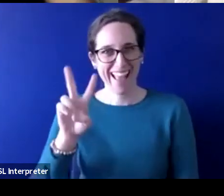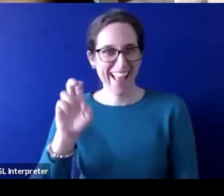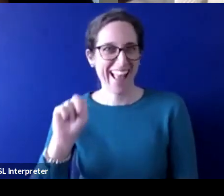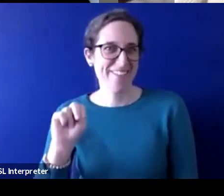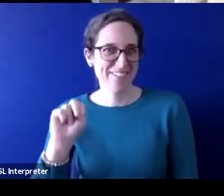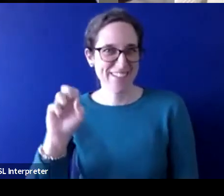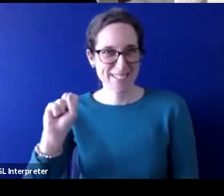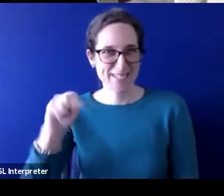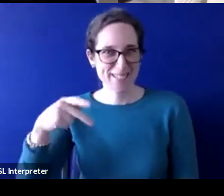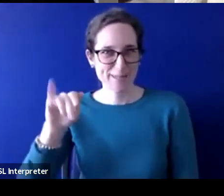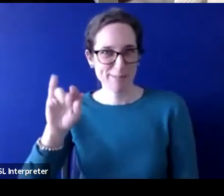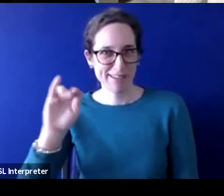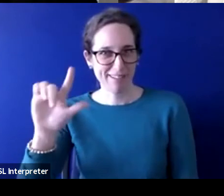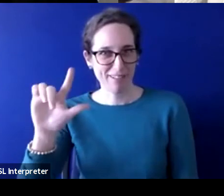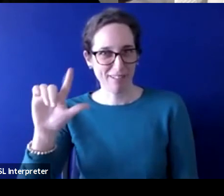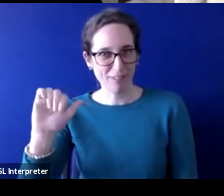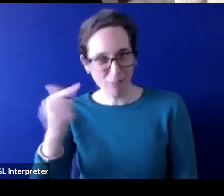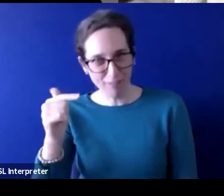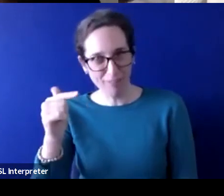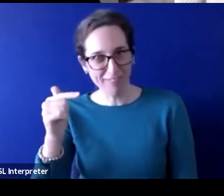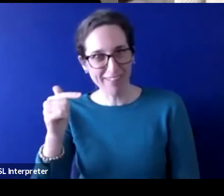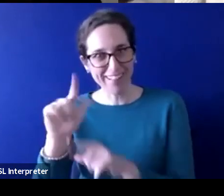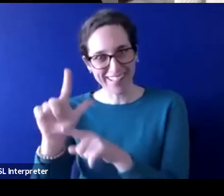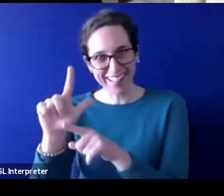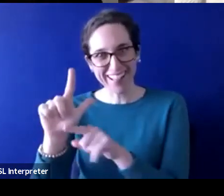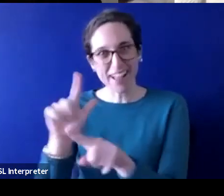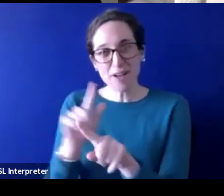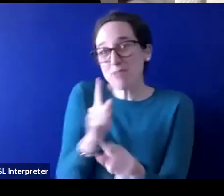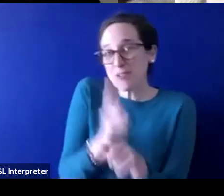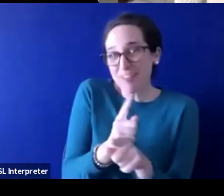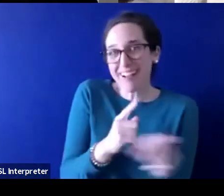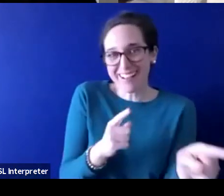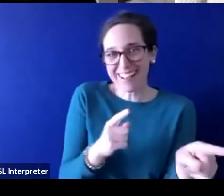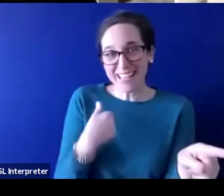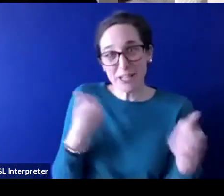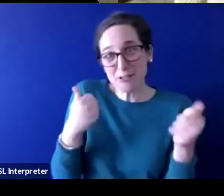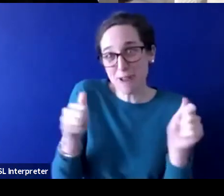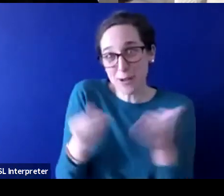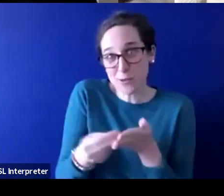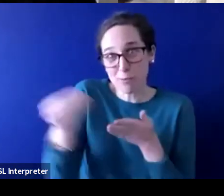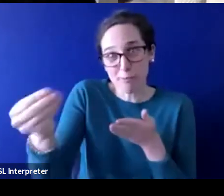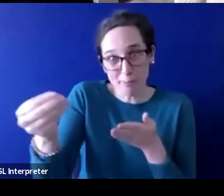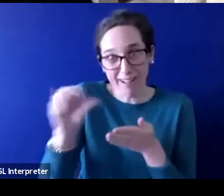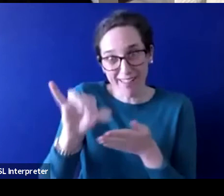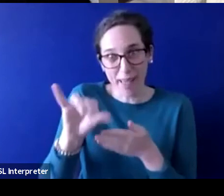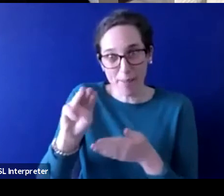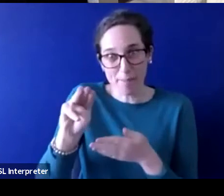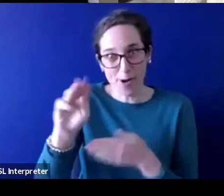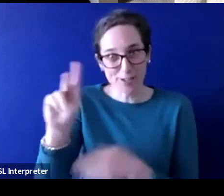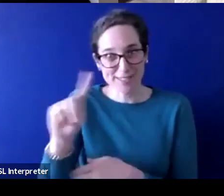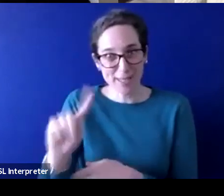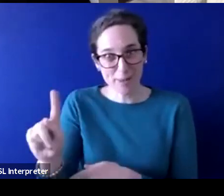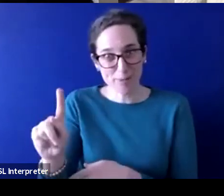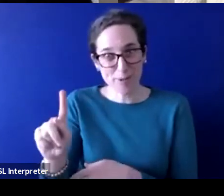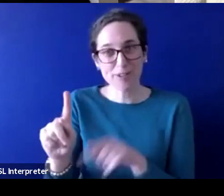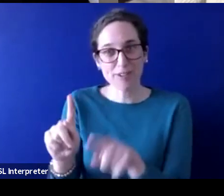right. He tried. He tried to buy them. And I tried to get everything. It does feel like that, though. Yeah.